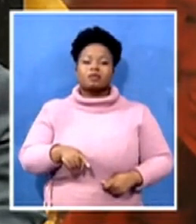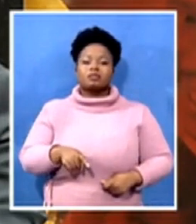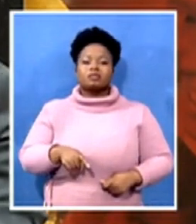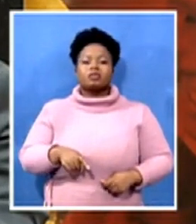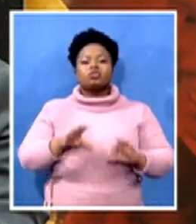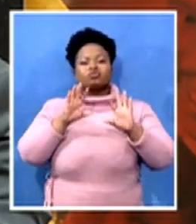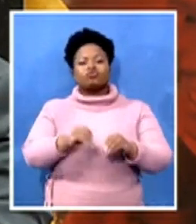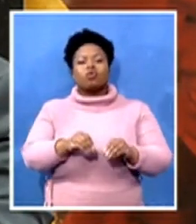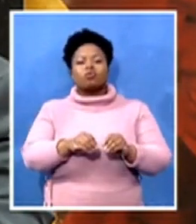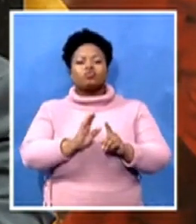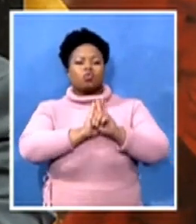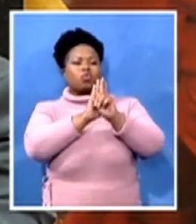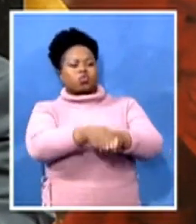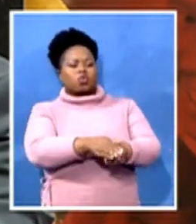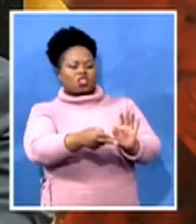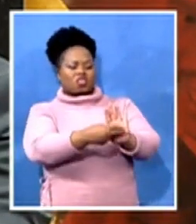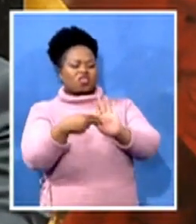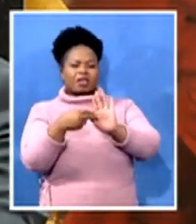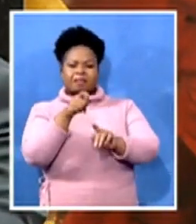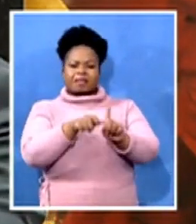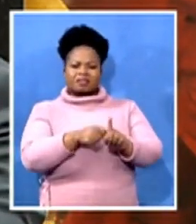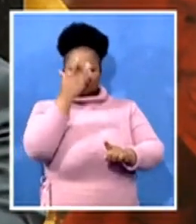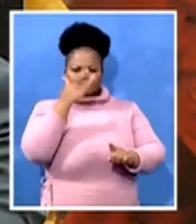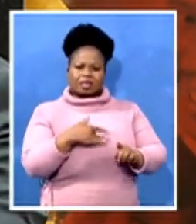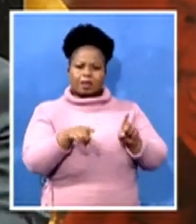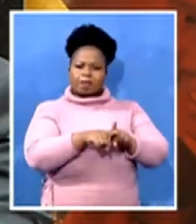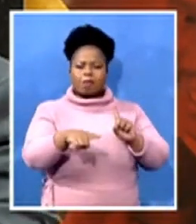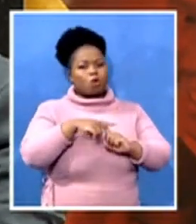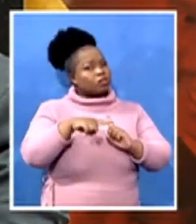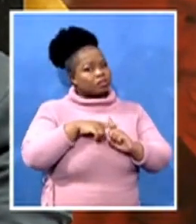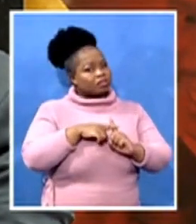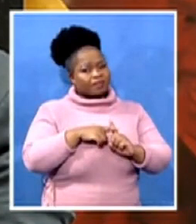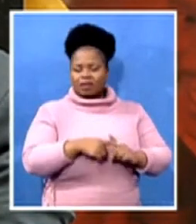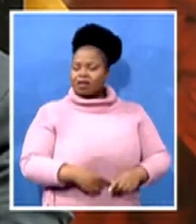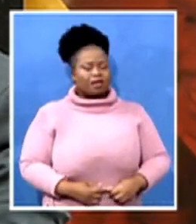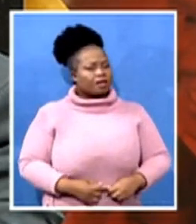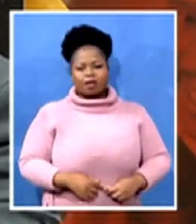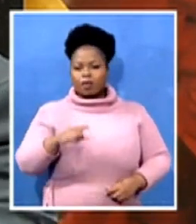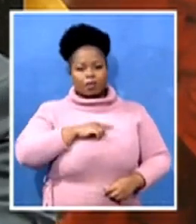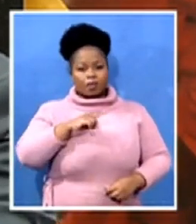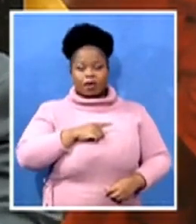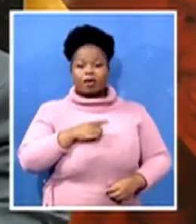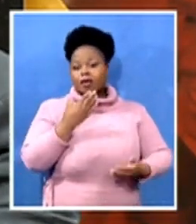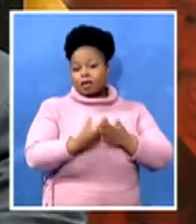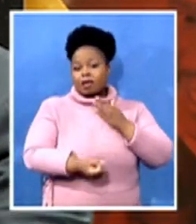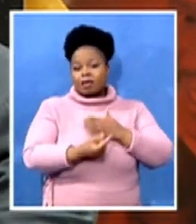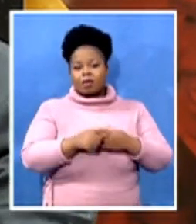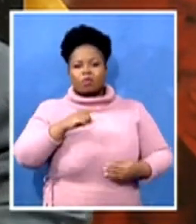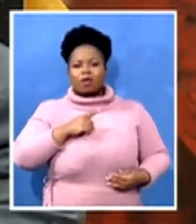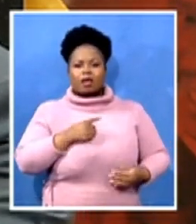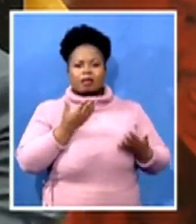ntsholongwane, kuba isenzela umsebenzi nzima ngokuba abantu bazifihle, bangafuni